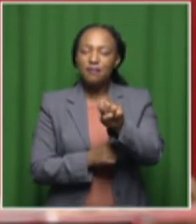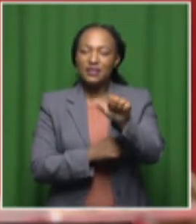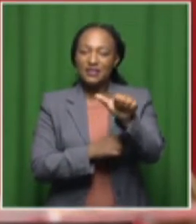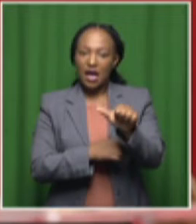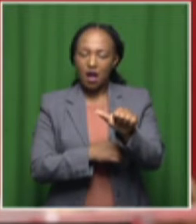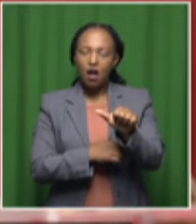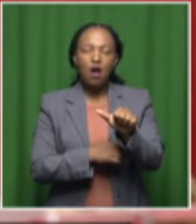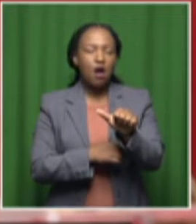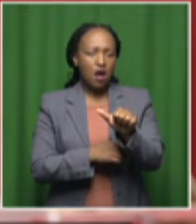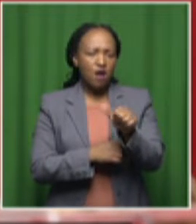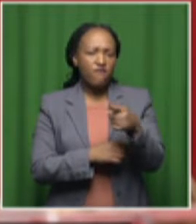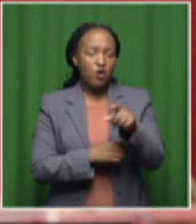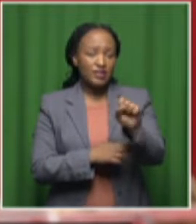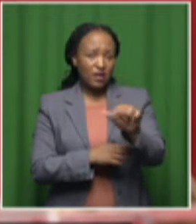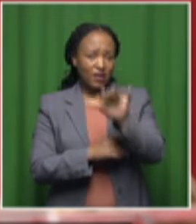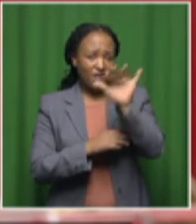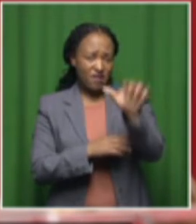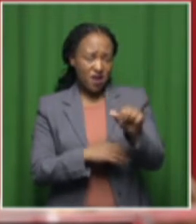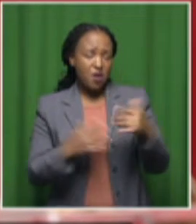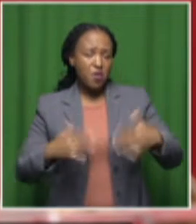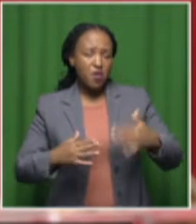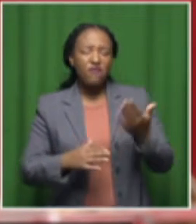in its Antarctic mission.